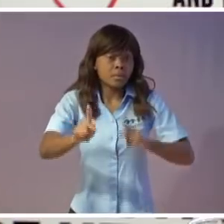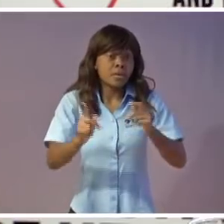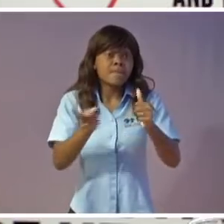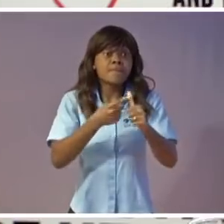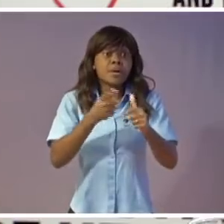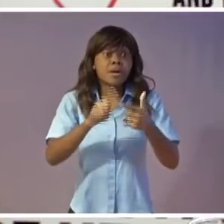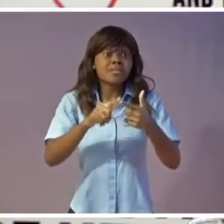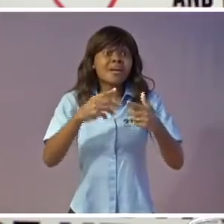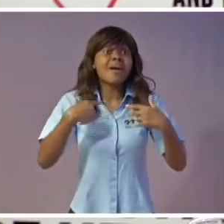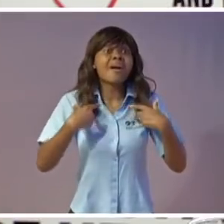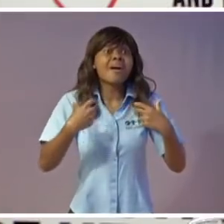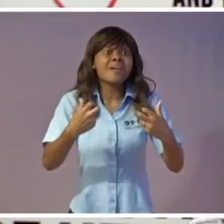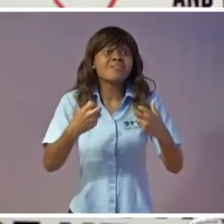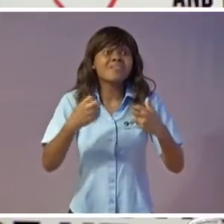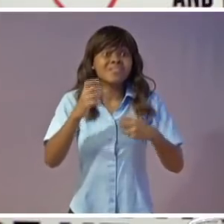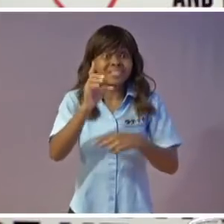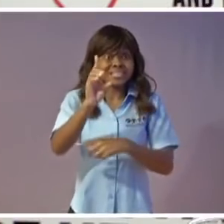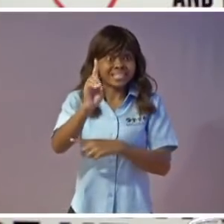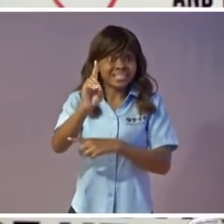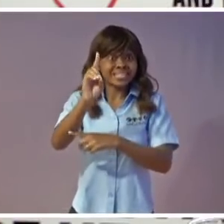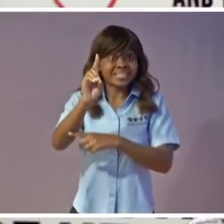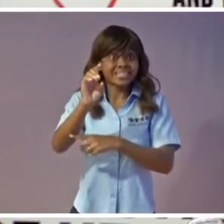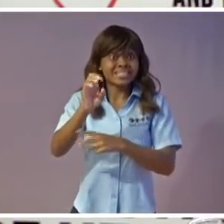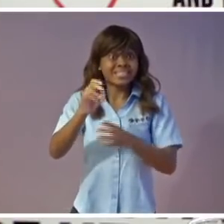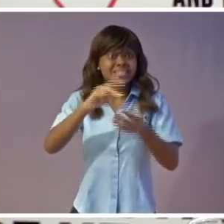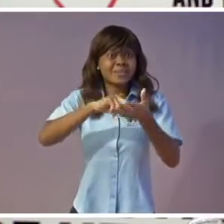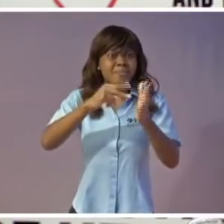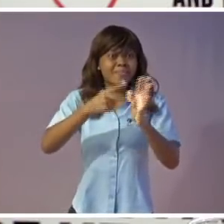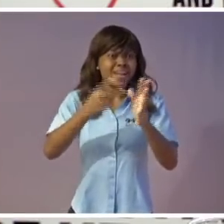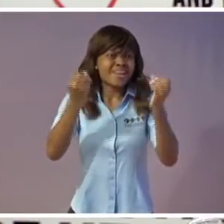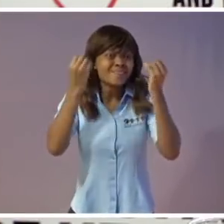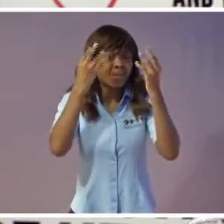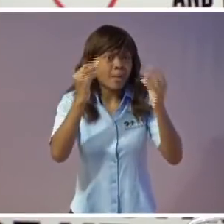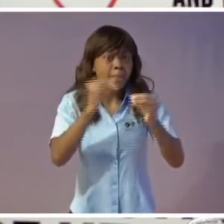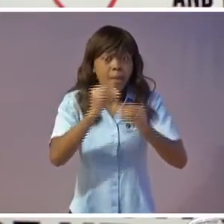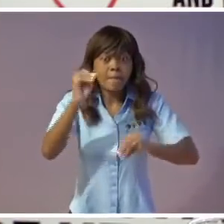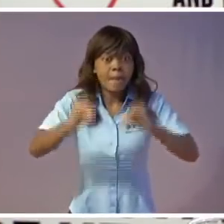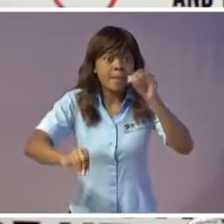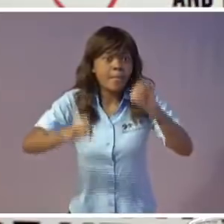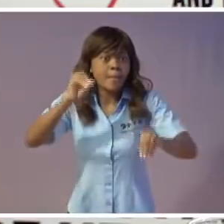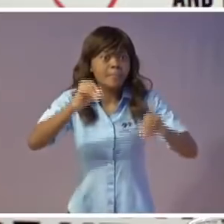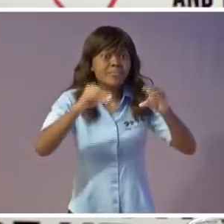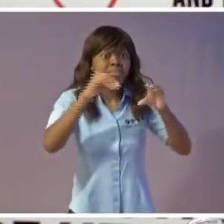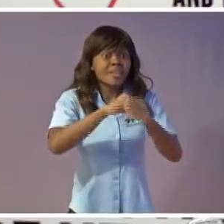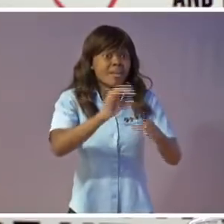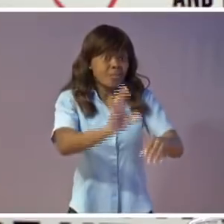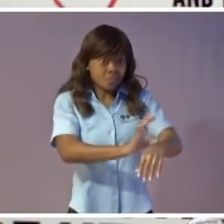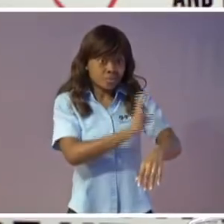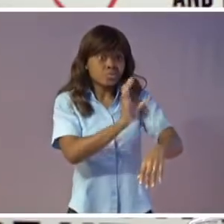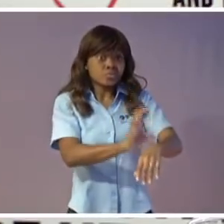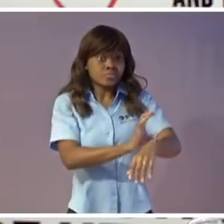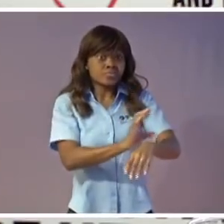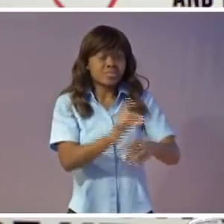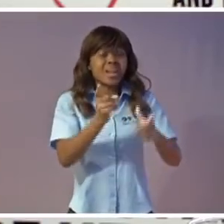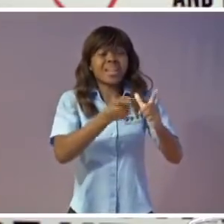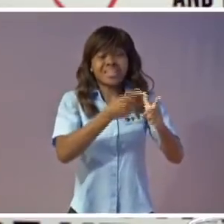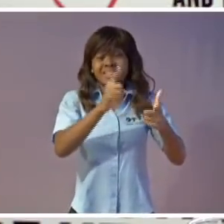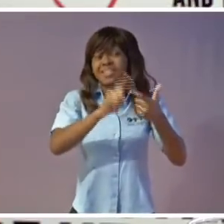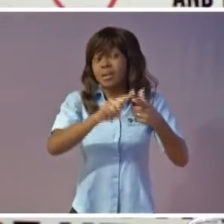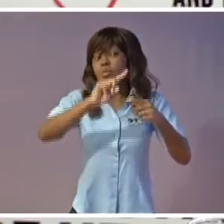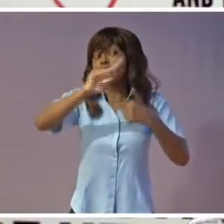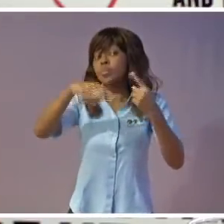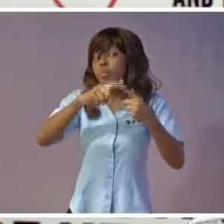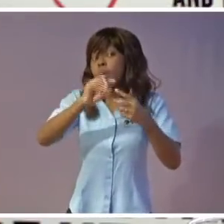as soon as Minister Bacchus gives us the all clear, we will launch it. On the issue of AG